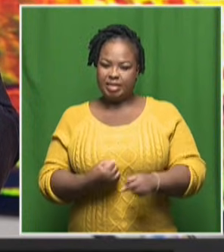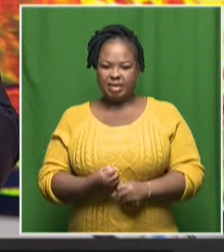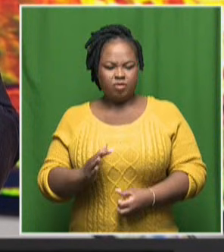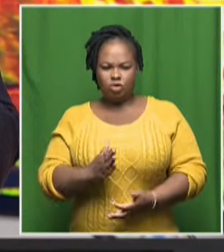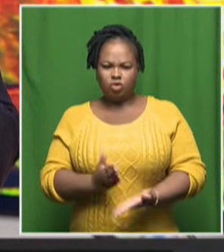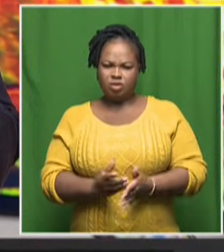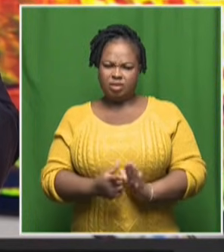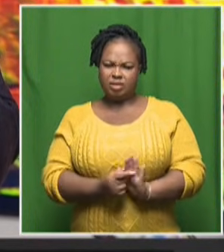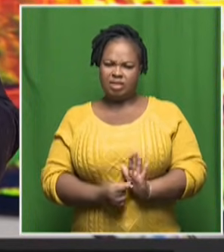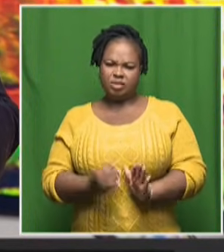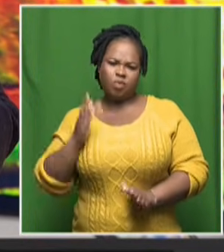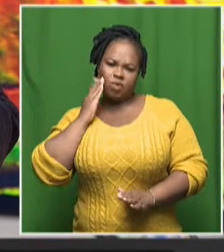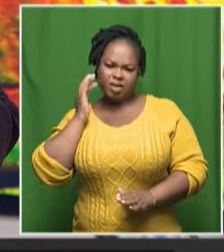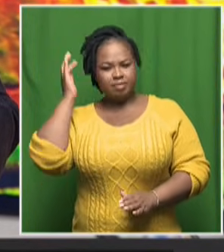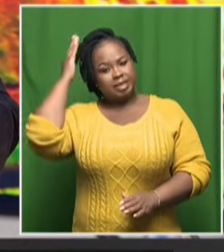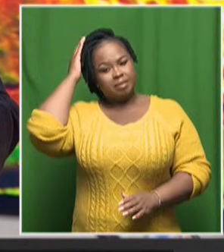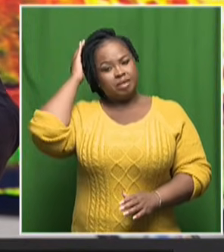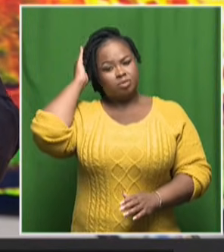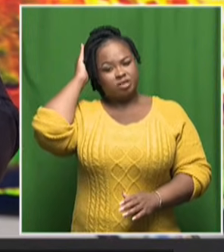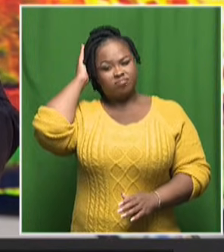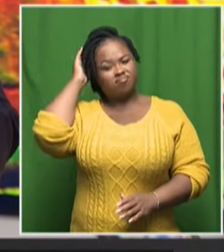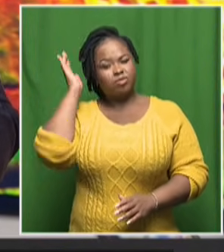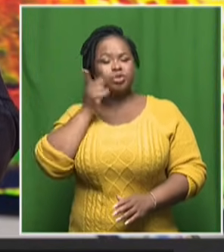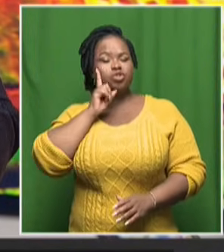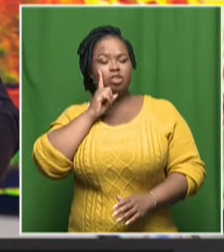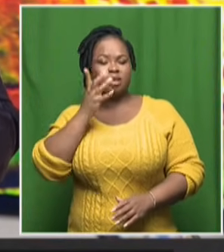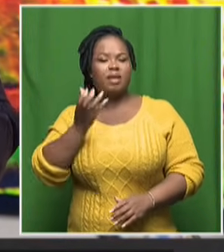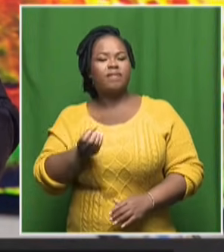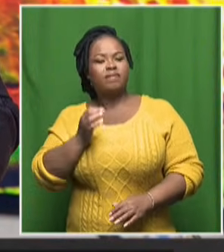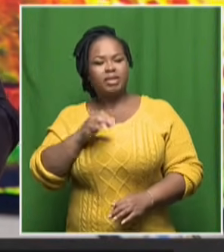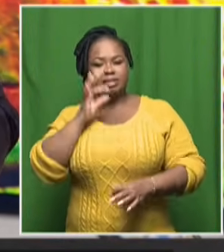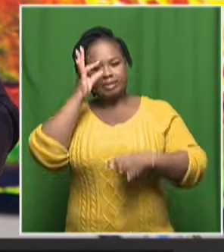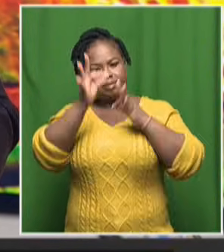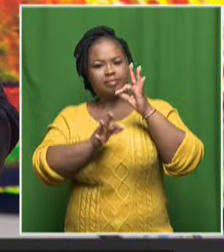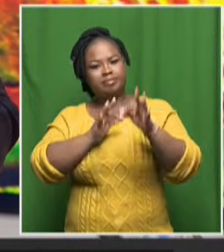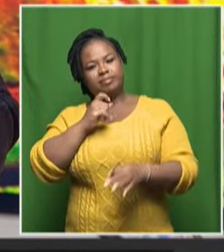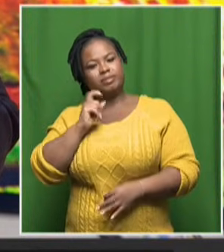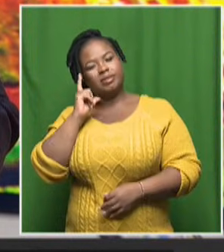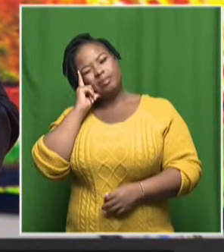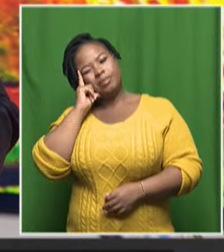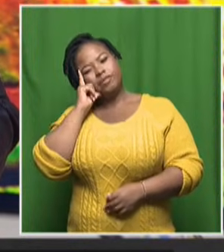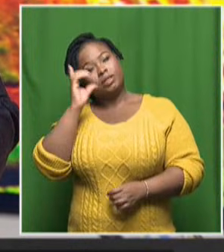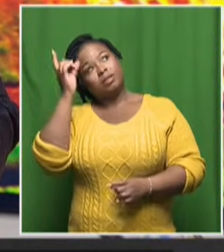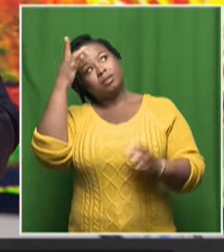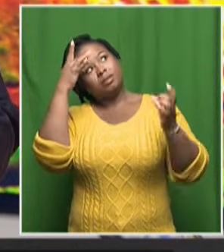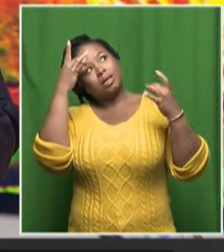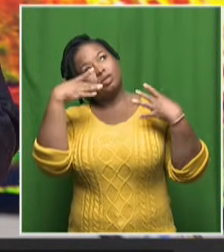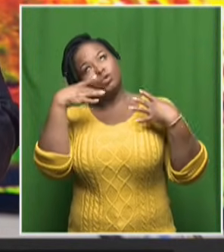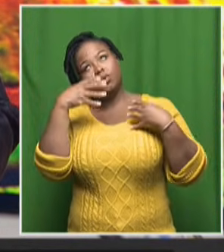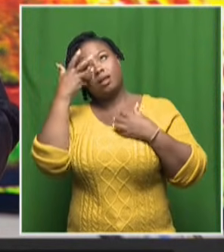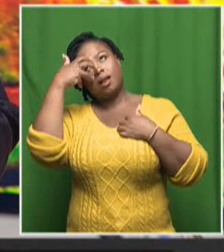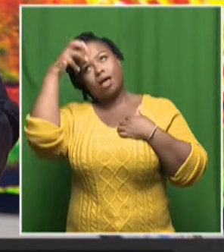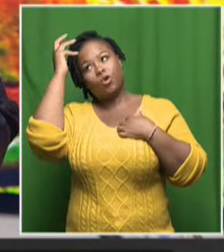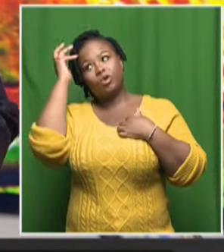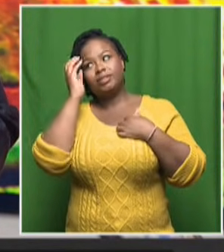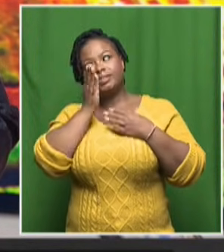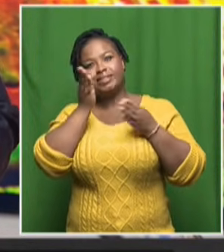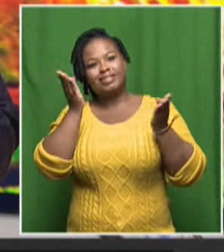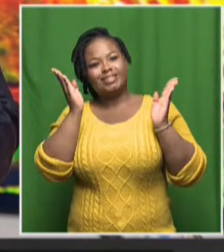sure of the dates, but just look out for those dates. They do have a sleepover under the stars with the lions there